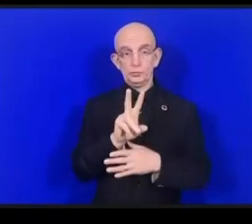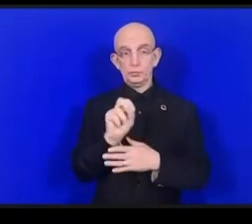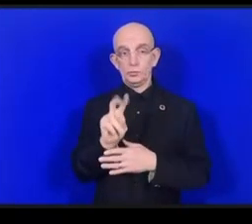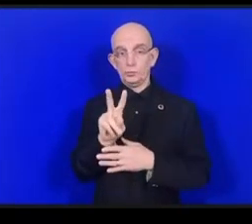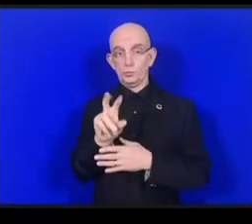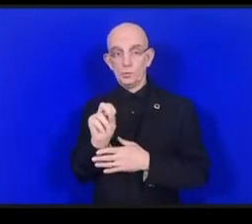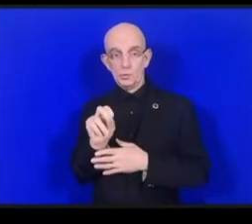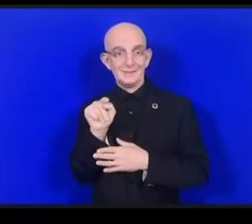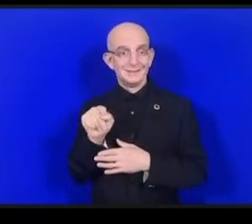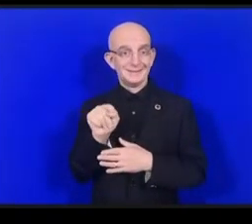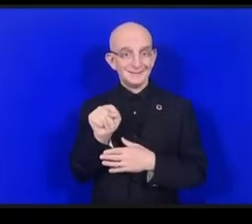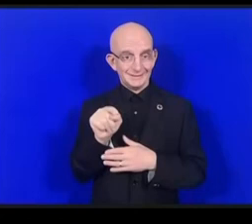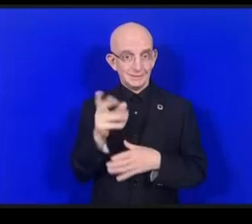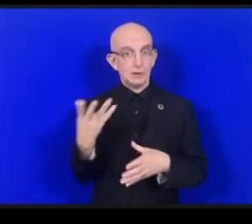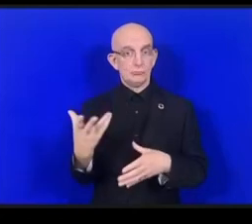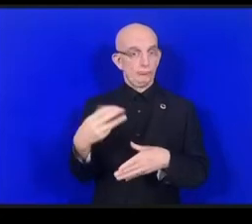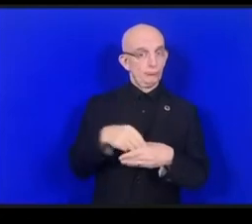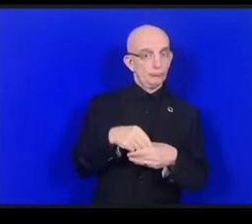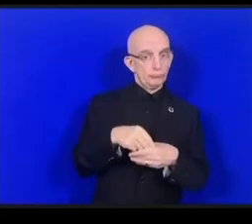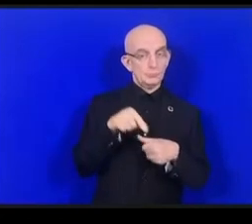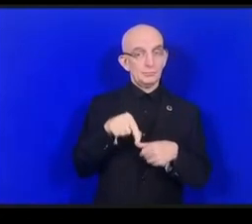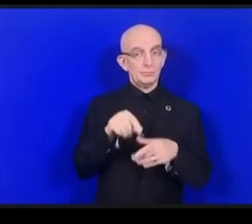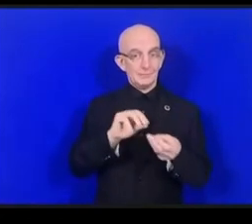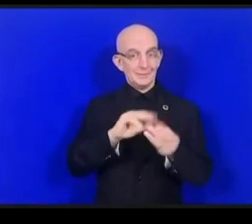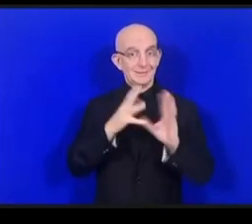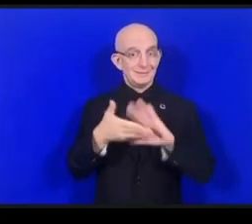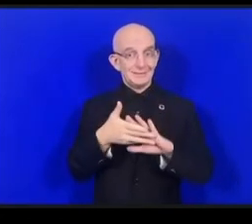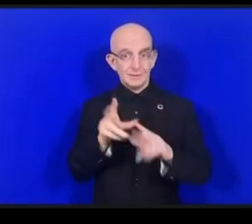also this year, we have been